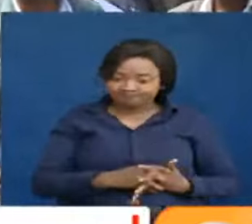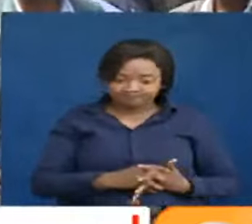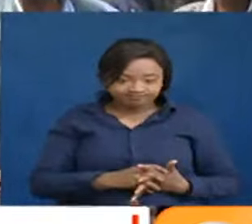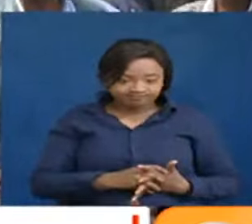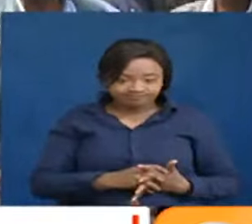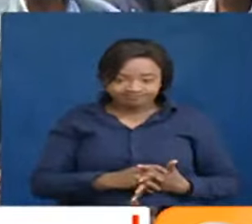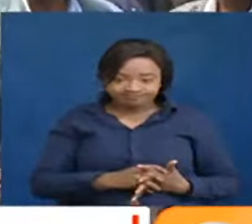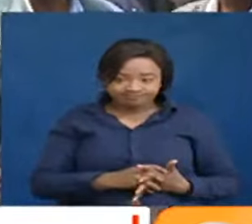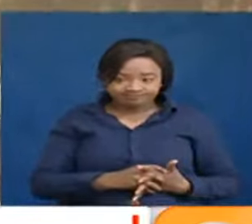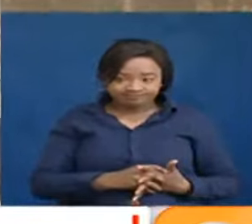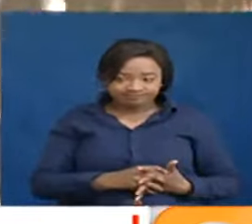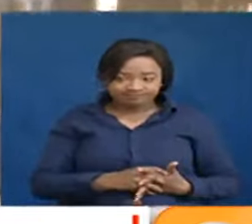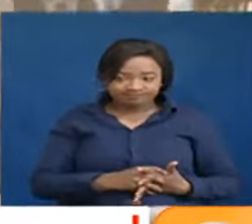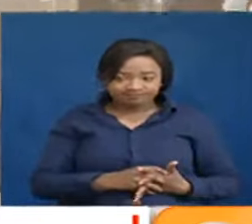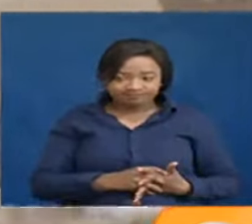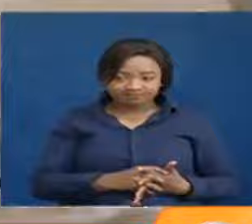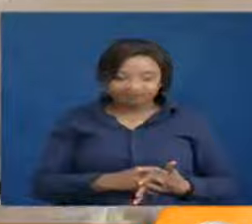Bani.